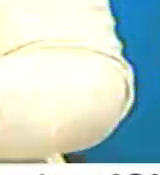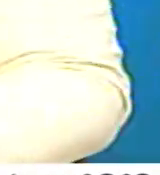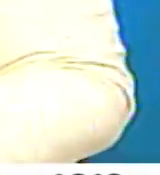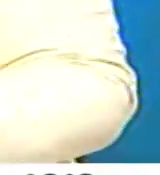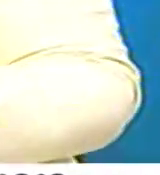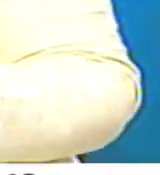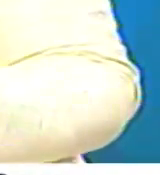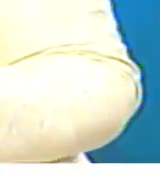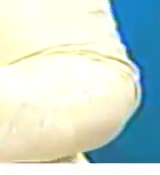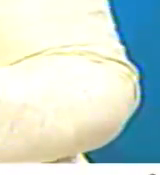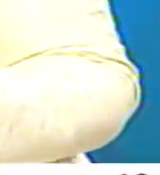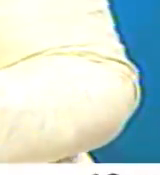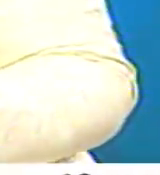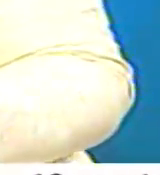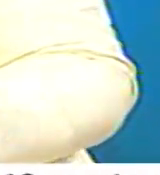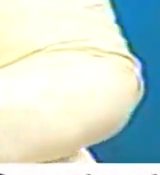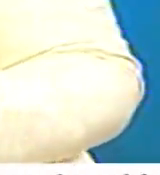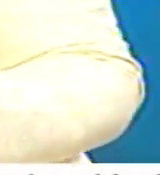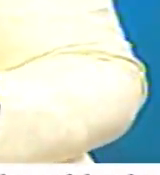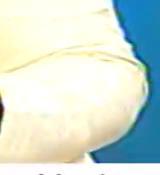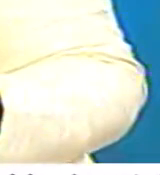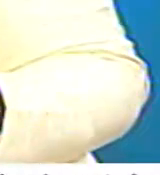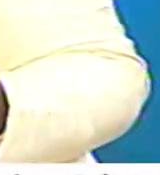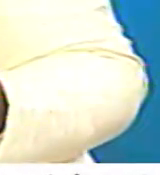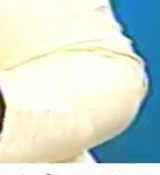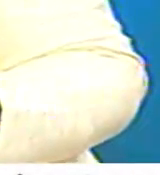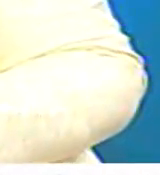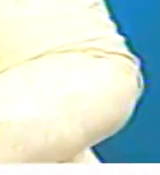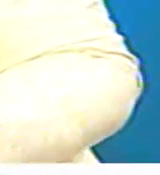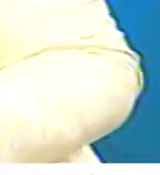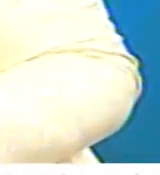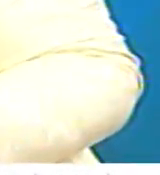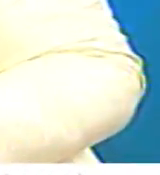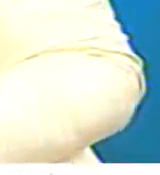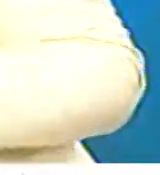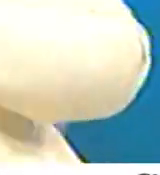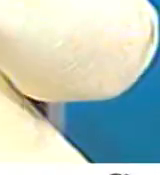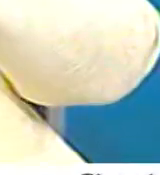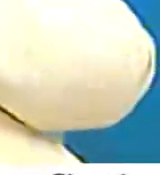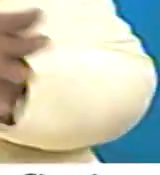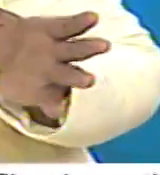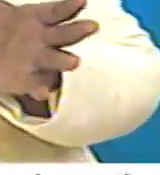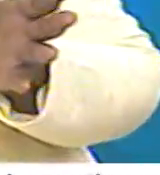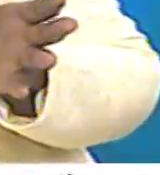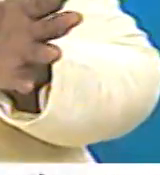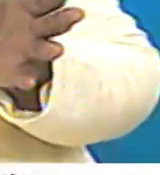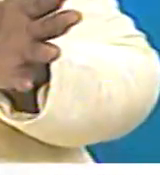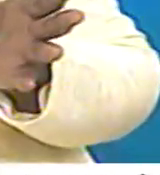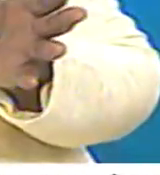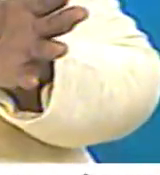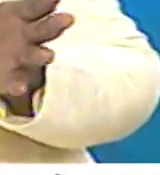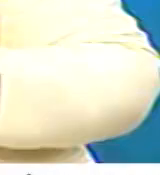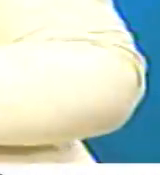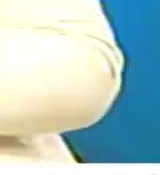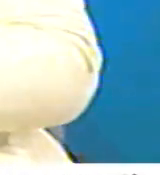about information and giving information, even about COVID, yes, then a sign language interpreter should be there, mm-hmm, always. Mm-hmm. I'm happy because the